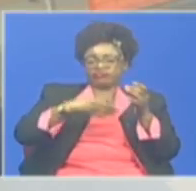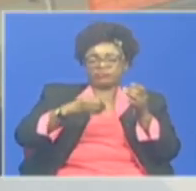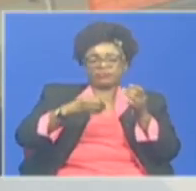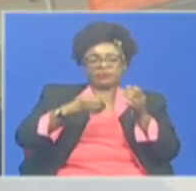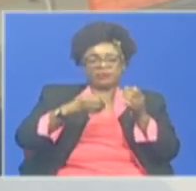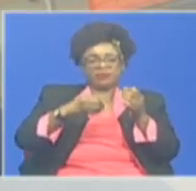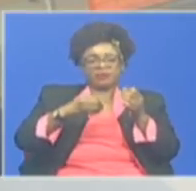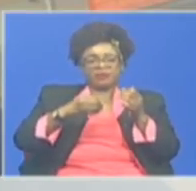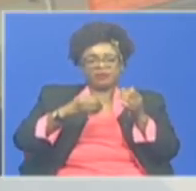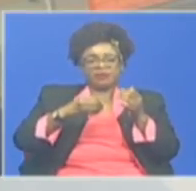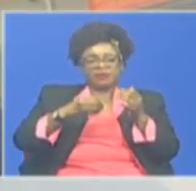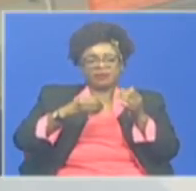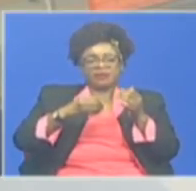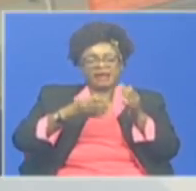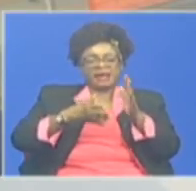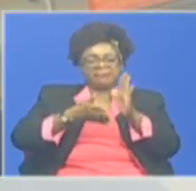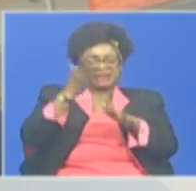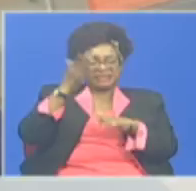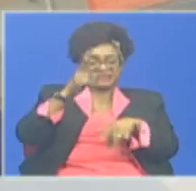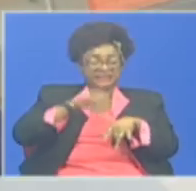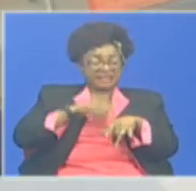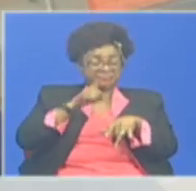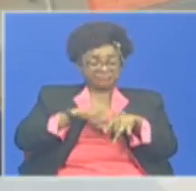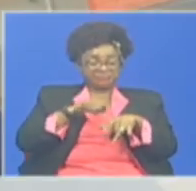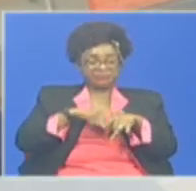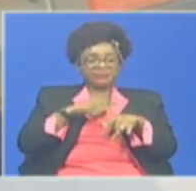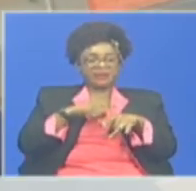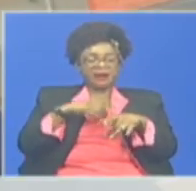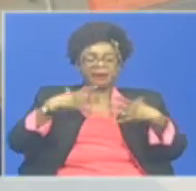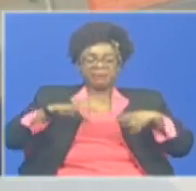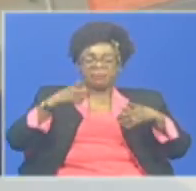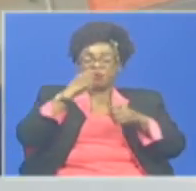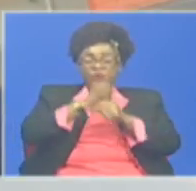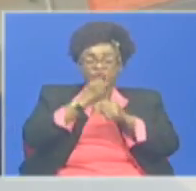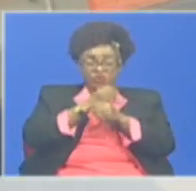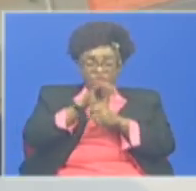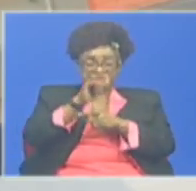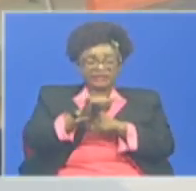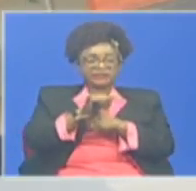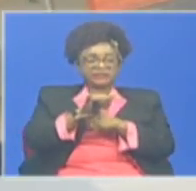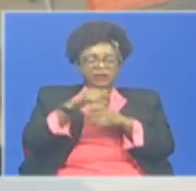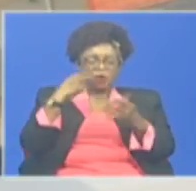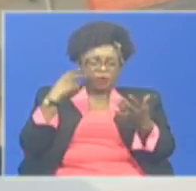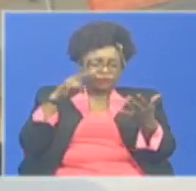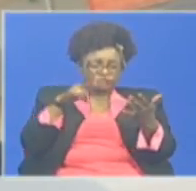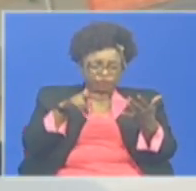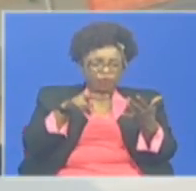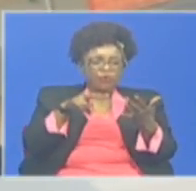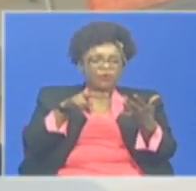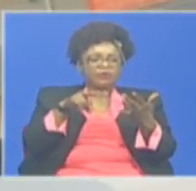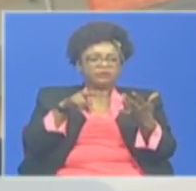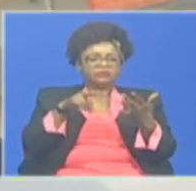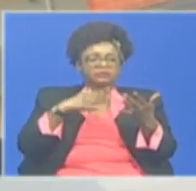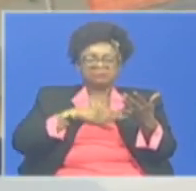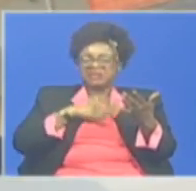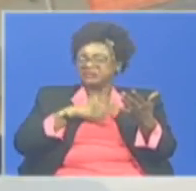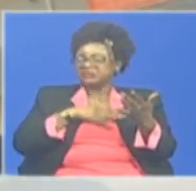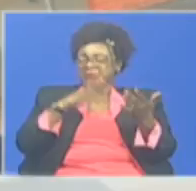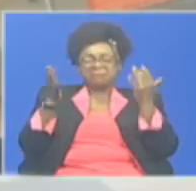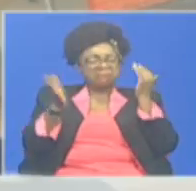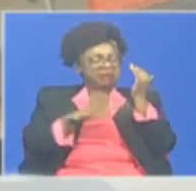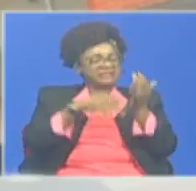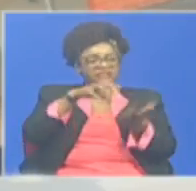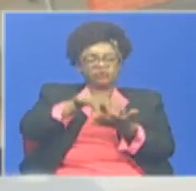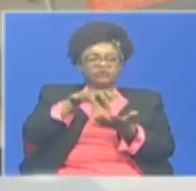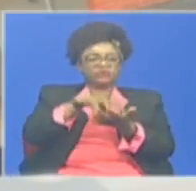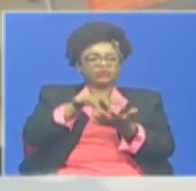immediately the radiograph, or the people who are doing the scanner, they saw that I'm in a very bad state. And